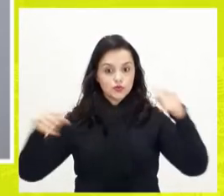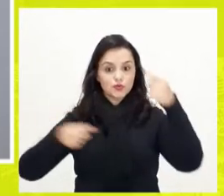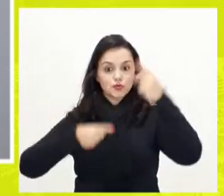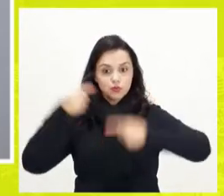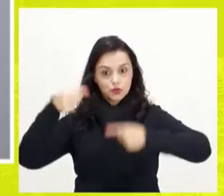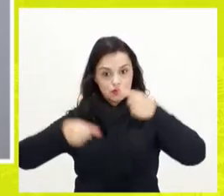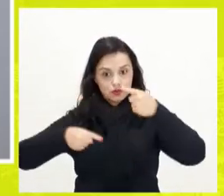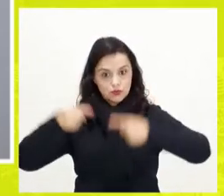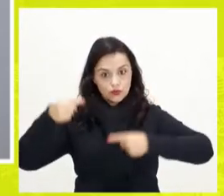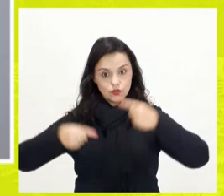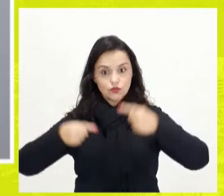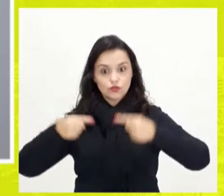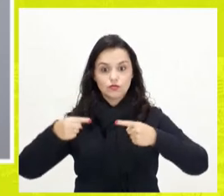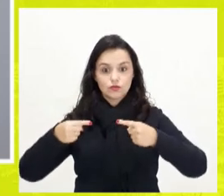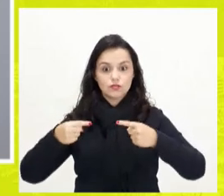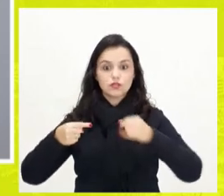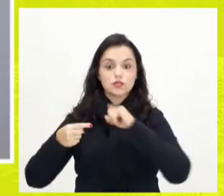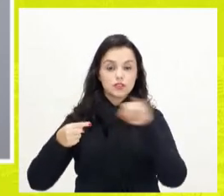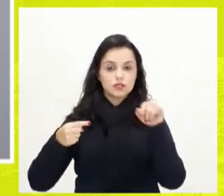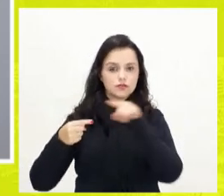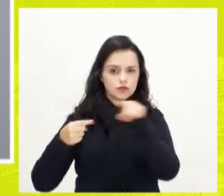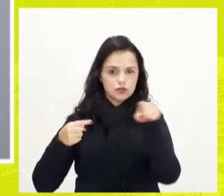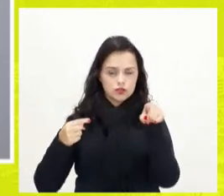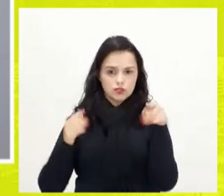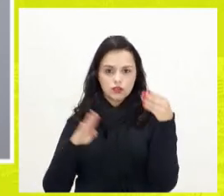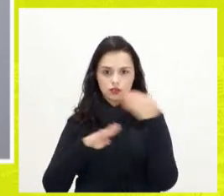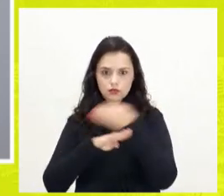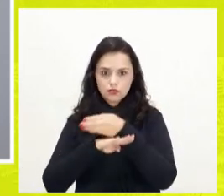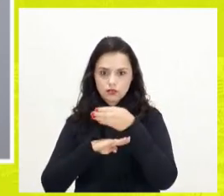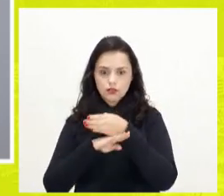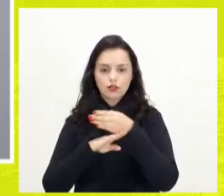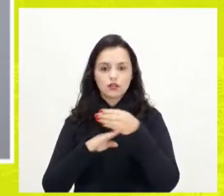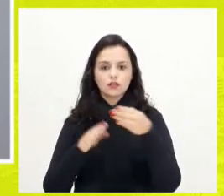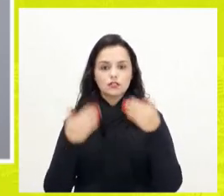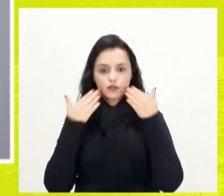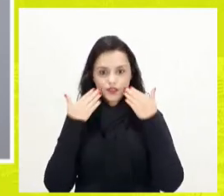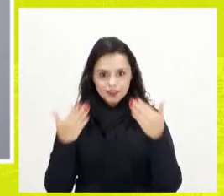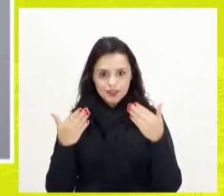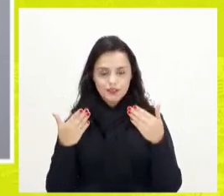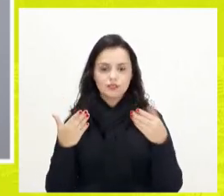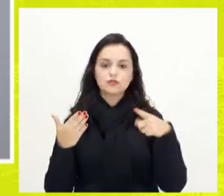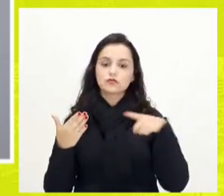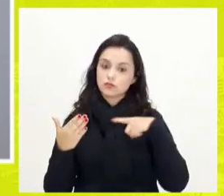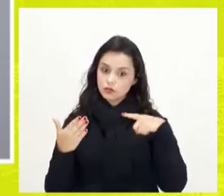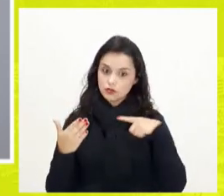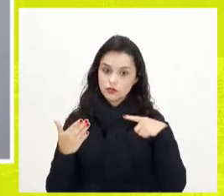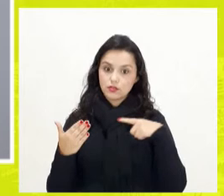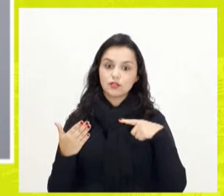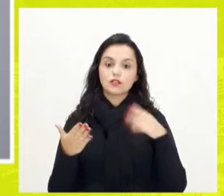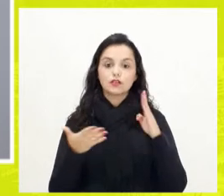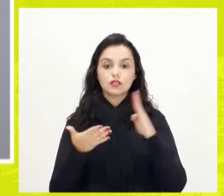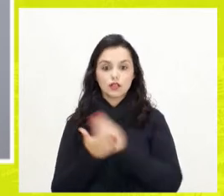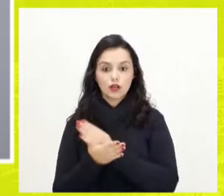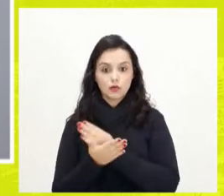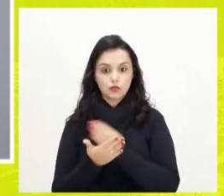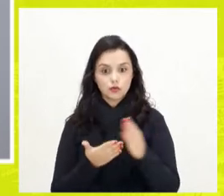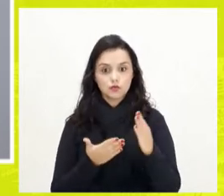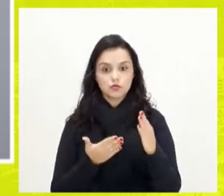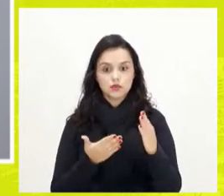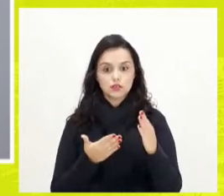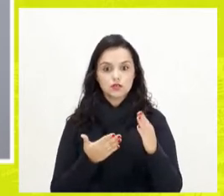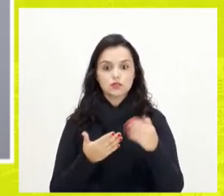announcement or political advertising uh library and that's really nice i mean all these